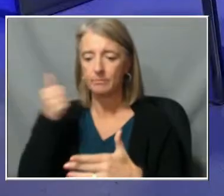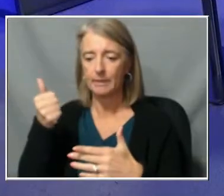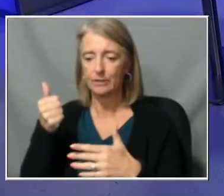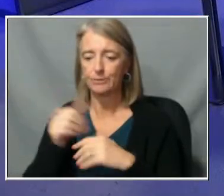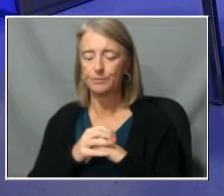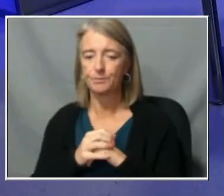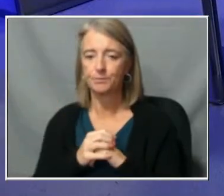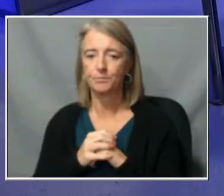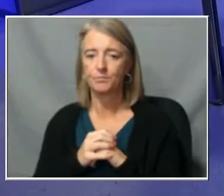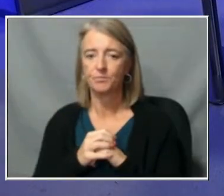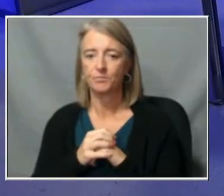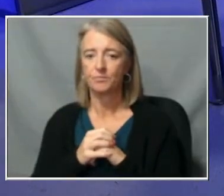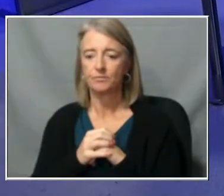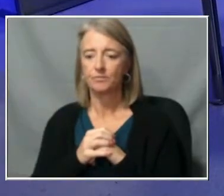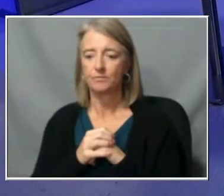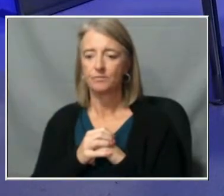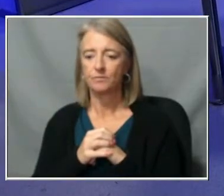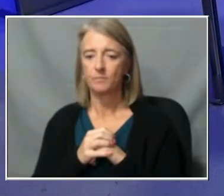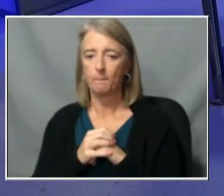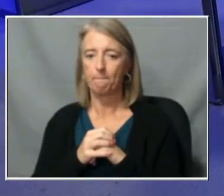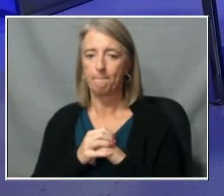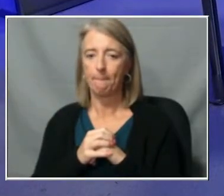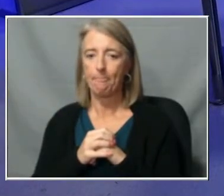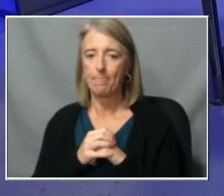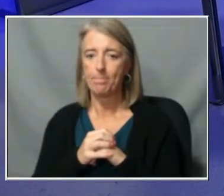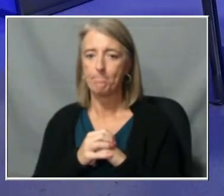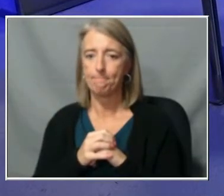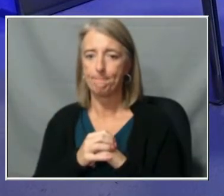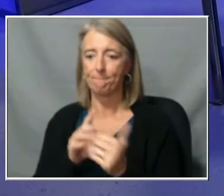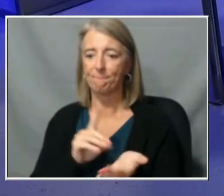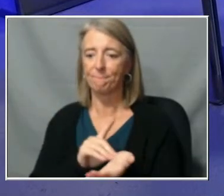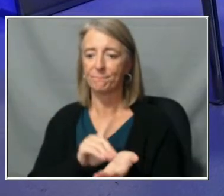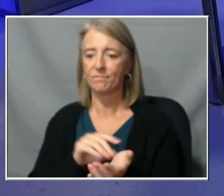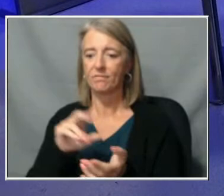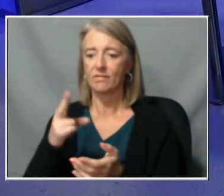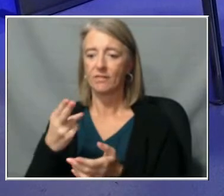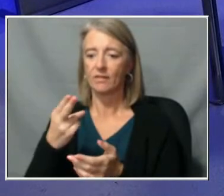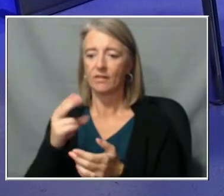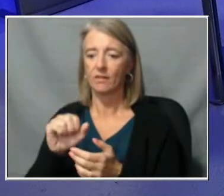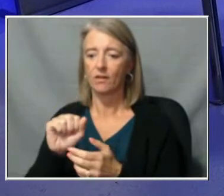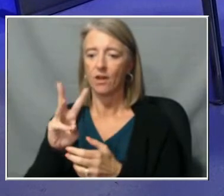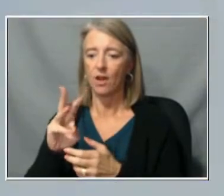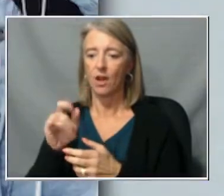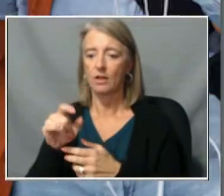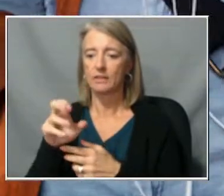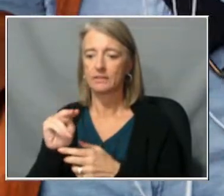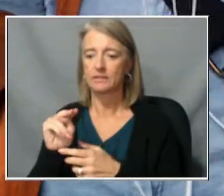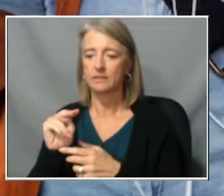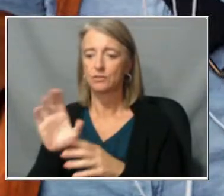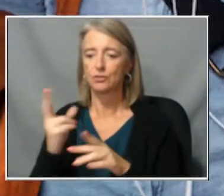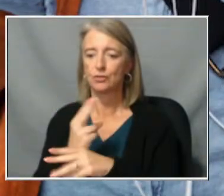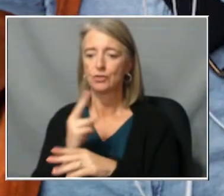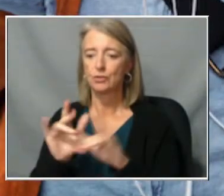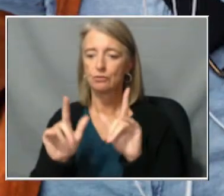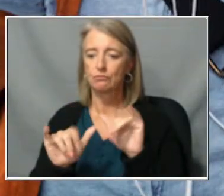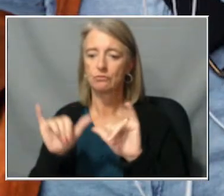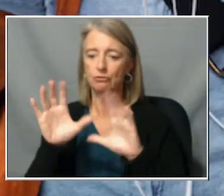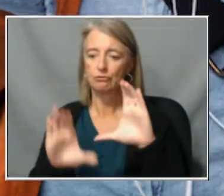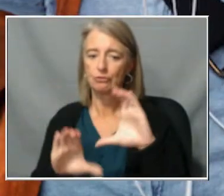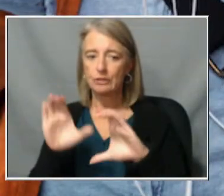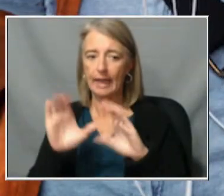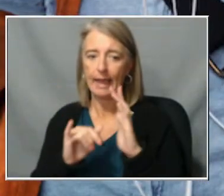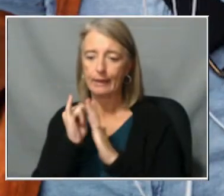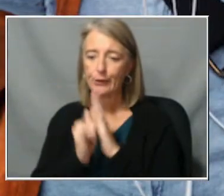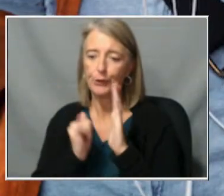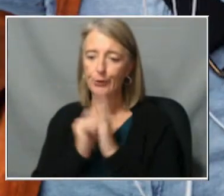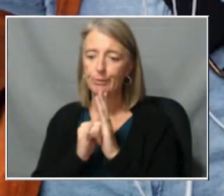I have another question for you, but I want to get to Dr. Hawkinson. If you have any questions for our panel today, use the chat on YouTube or Facebook. You can tweet us or email the